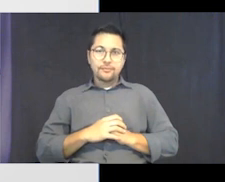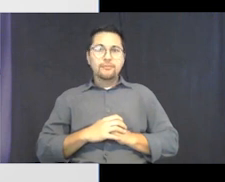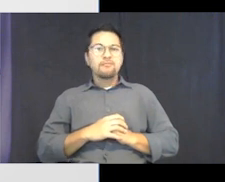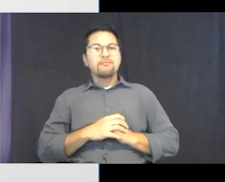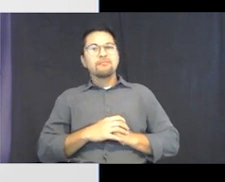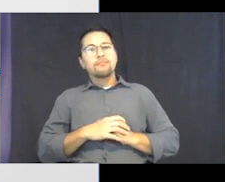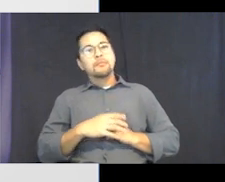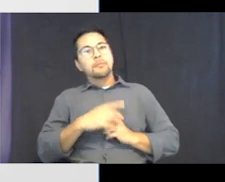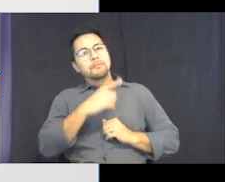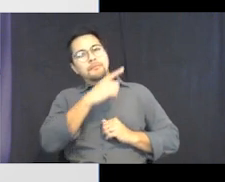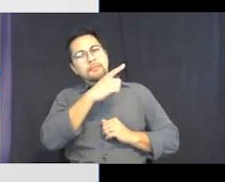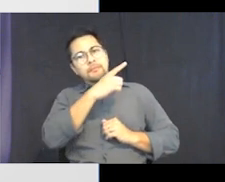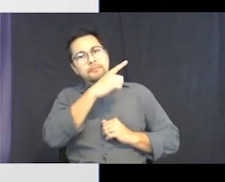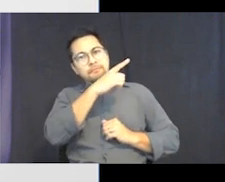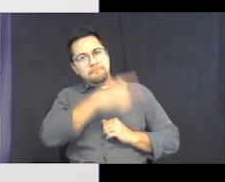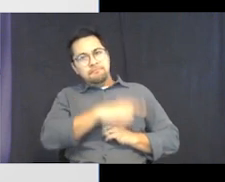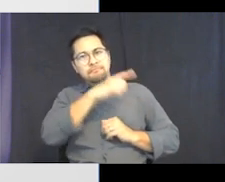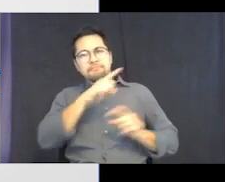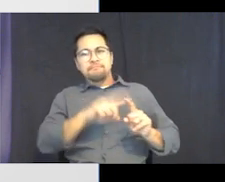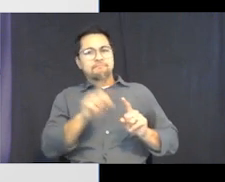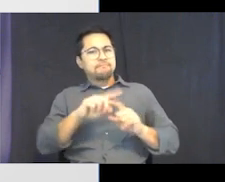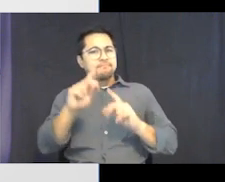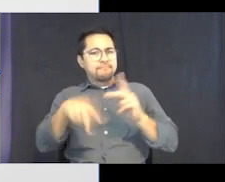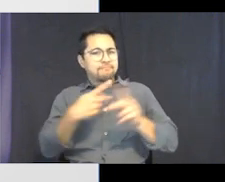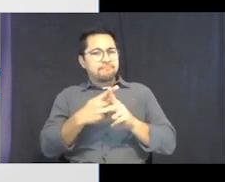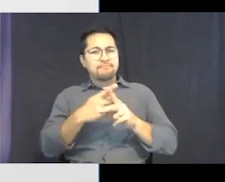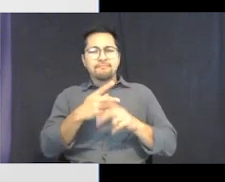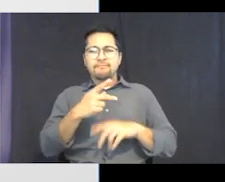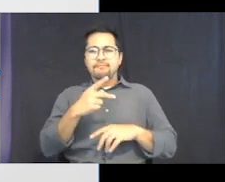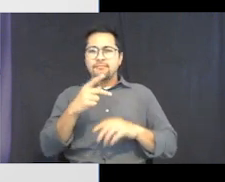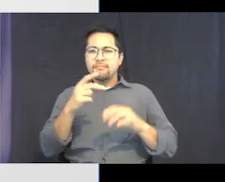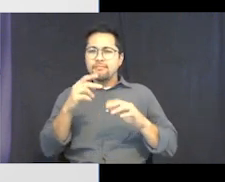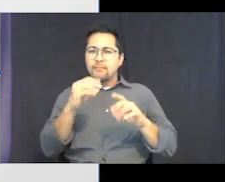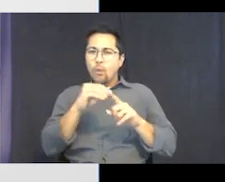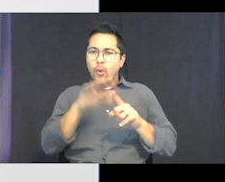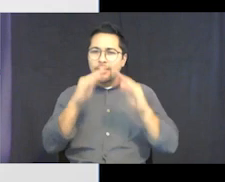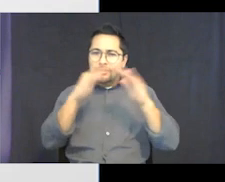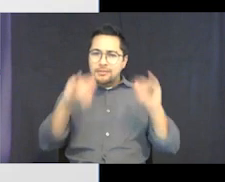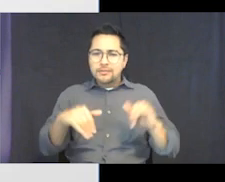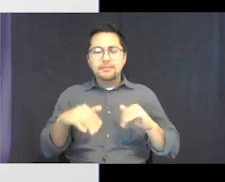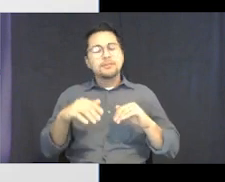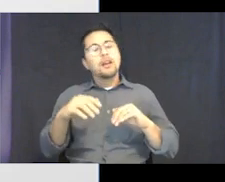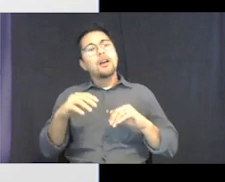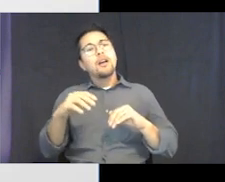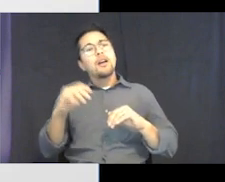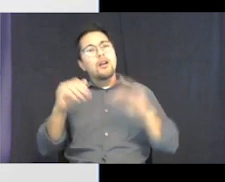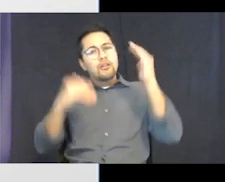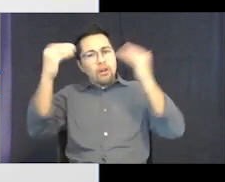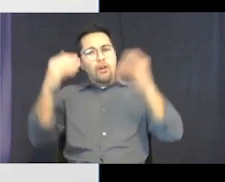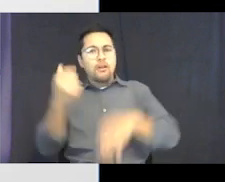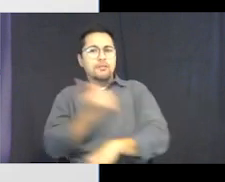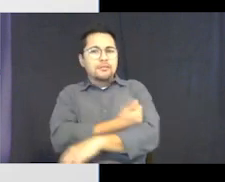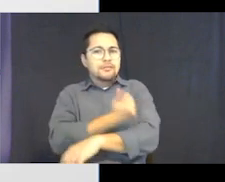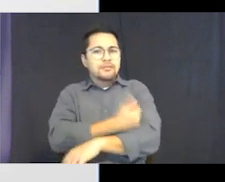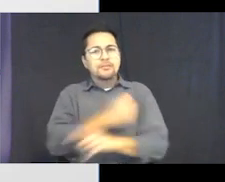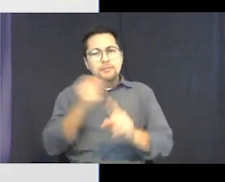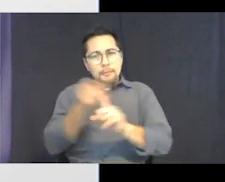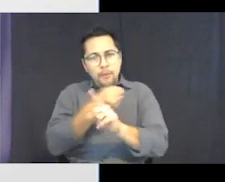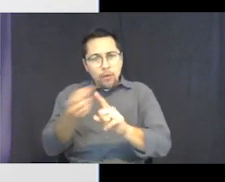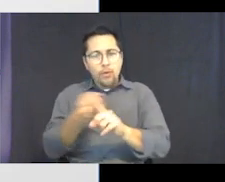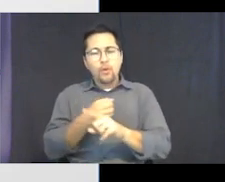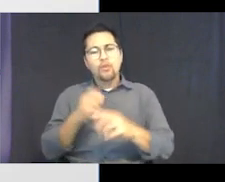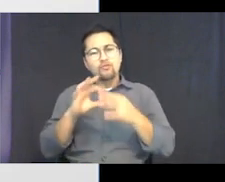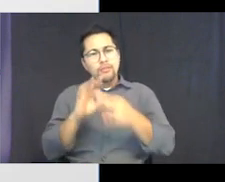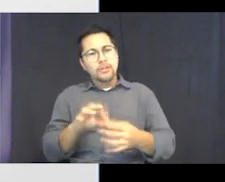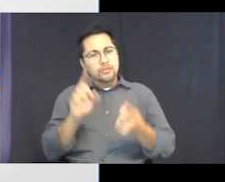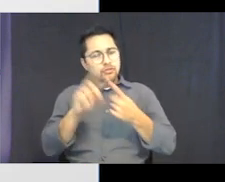And these are the different types of recovery-oriented systems of care. Again, we've talked about the adult substance abuse as it relates to the